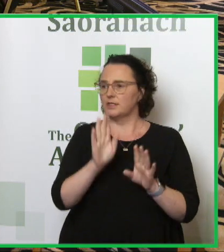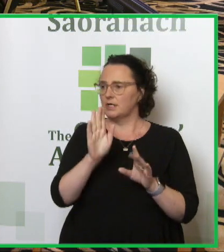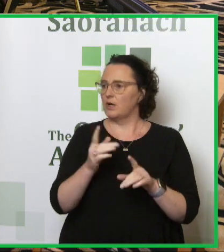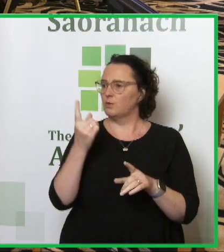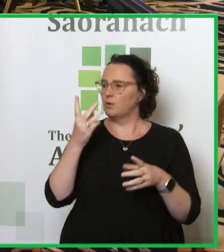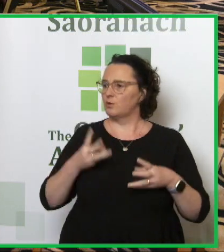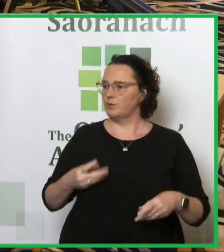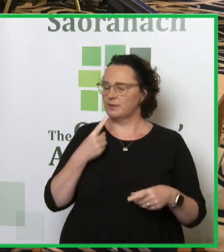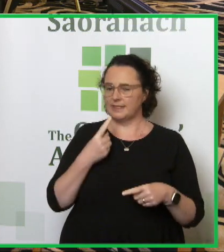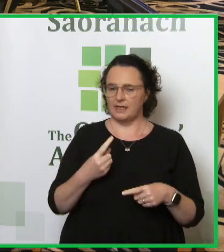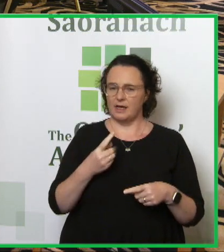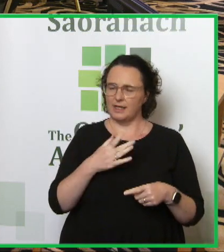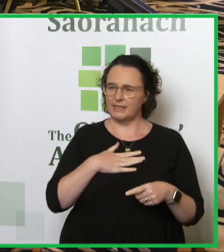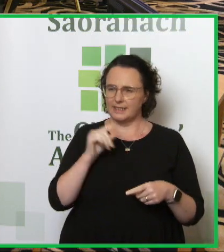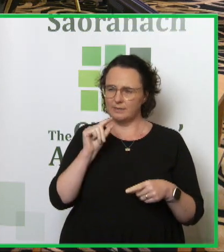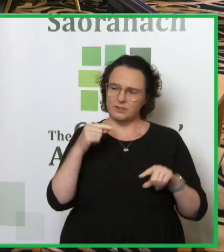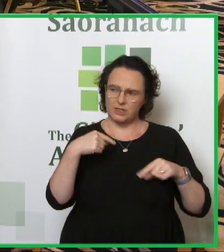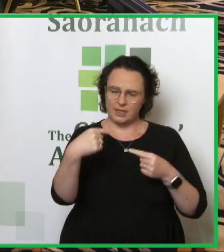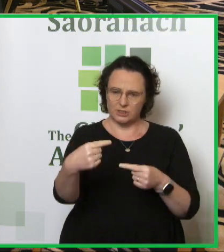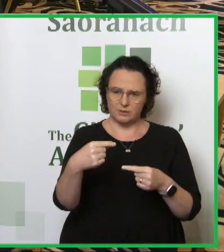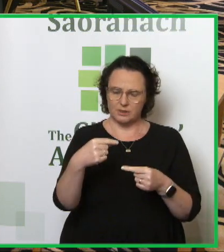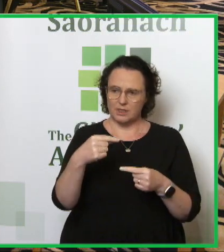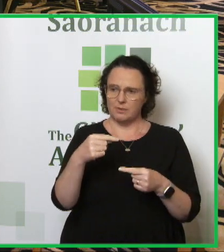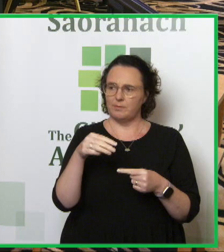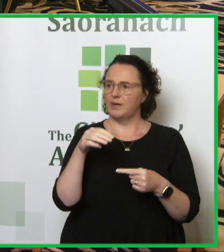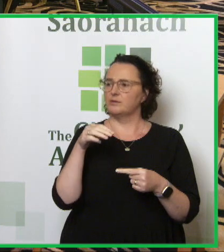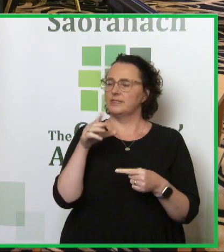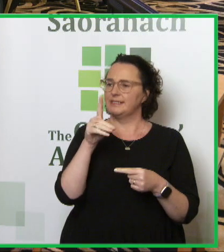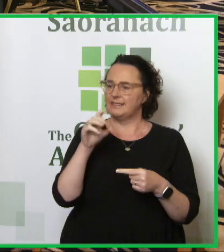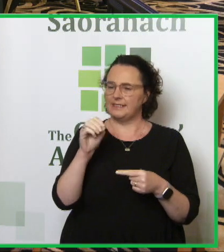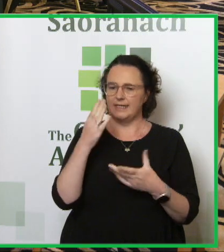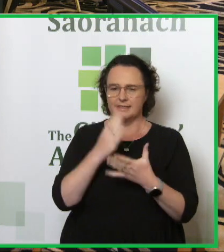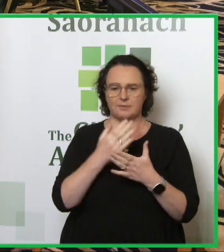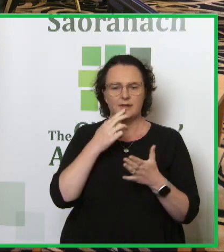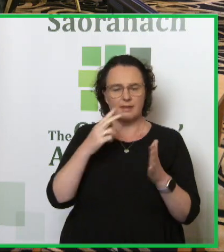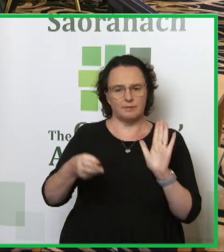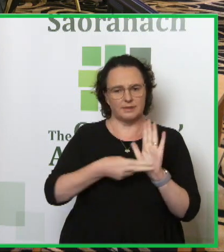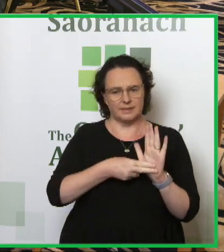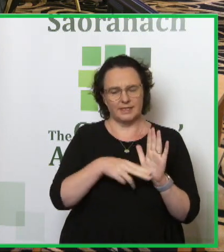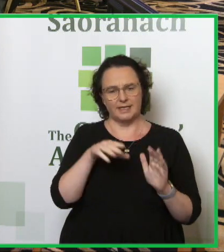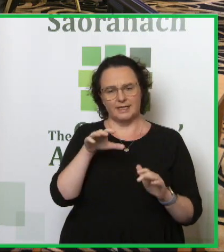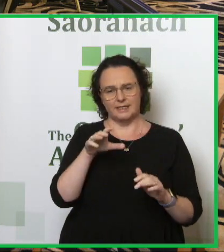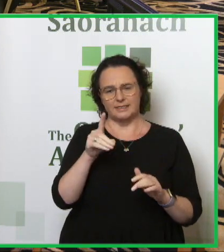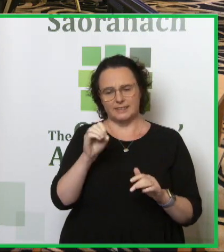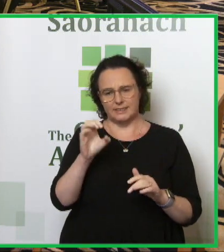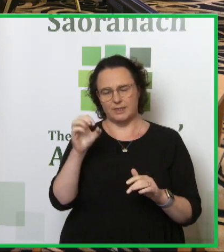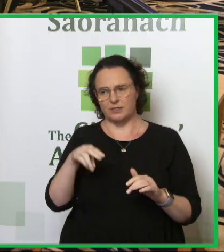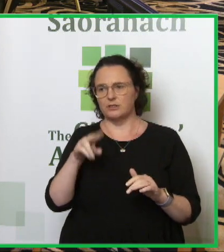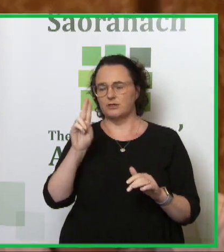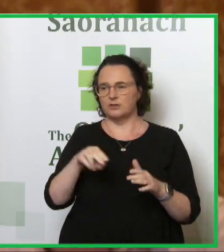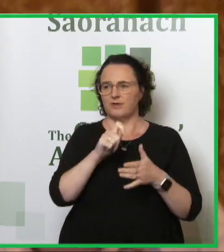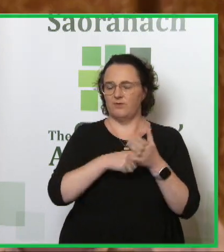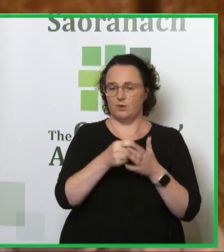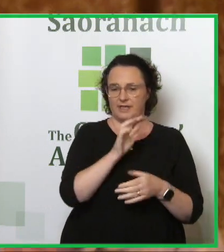vaguely want to challenge what you were saying about destigmatisation. So one could technically have voted F for the